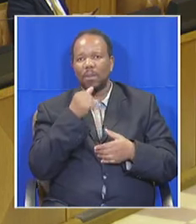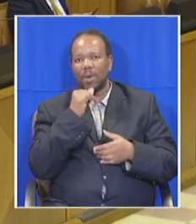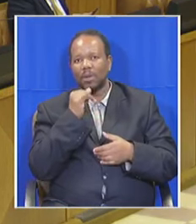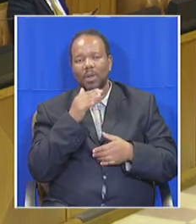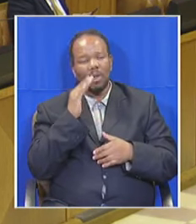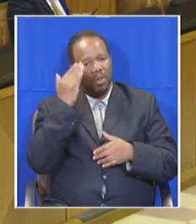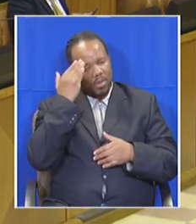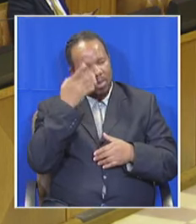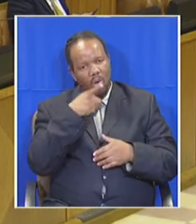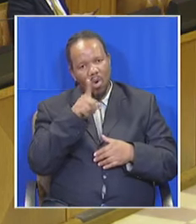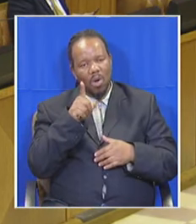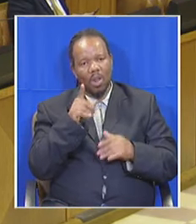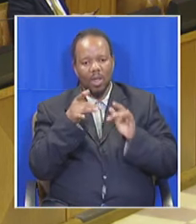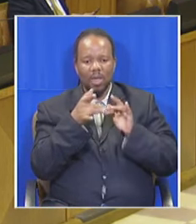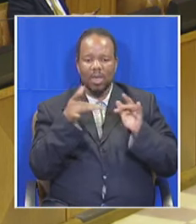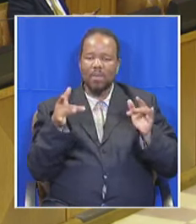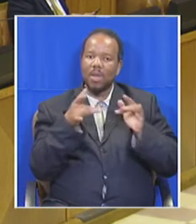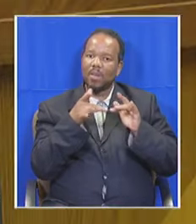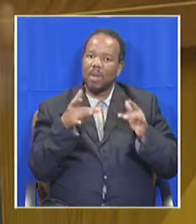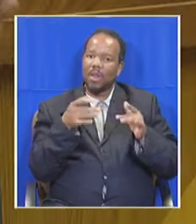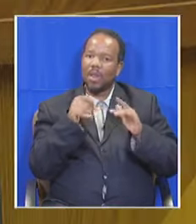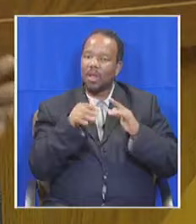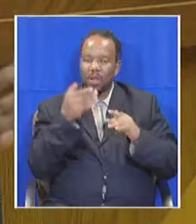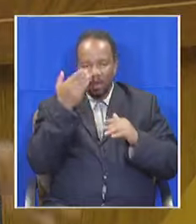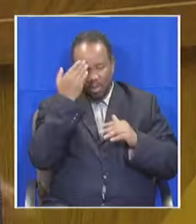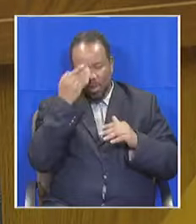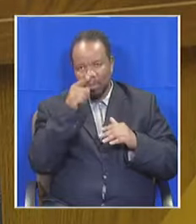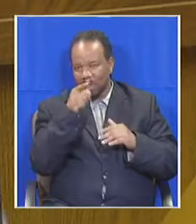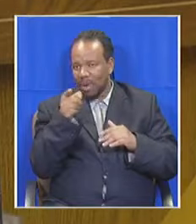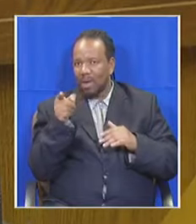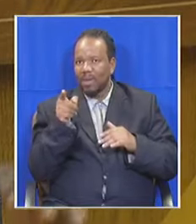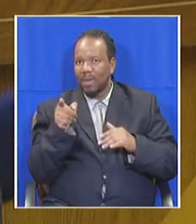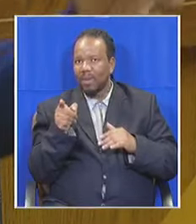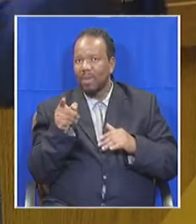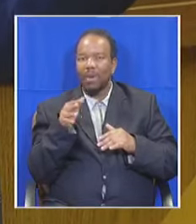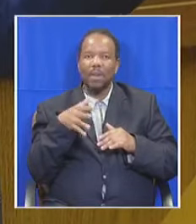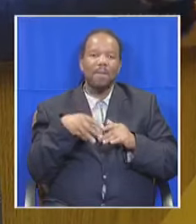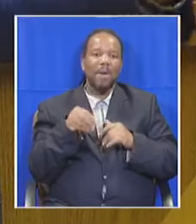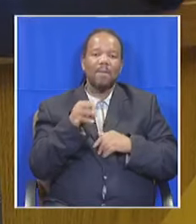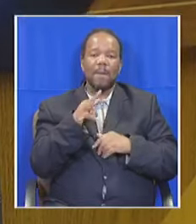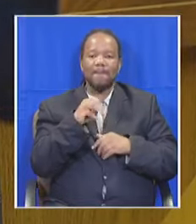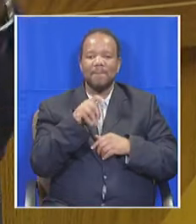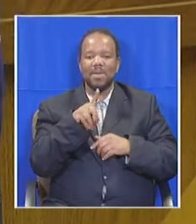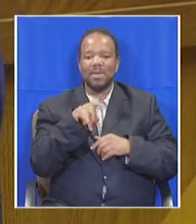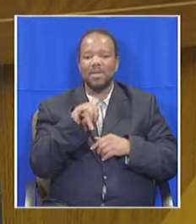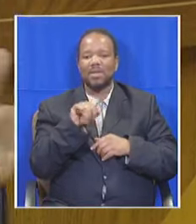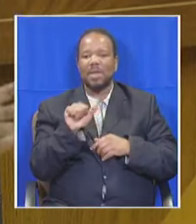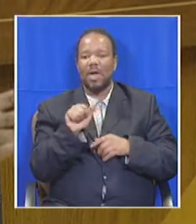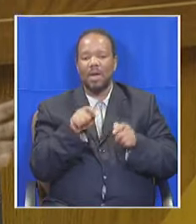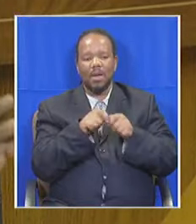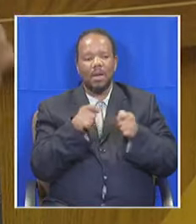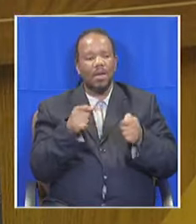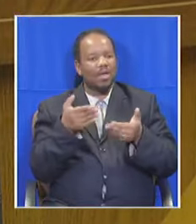them. Everything that is going wrong in the country is just known by them, and they just go to the media. We are here, we must pass